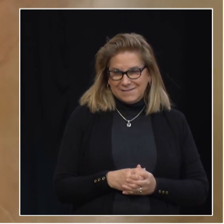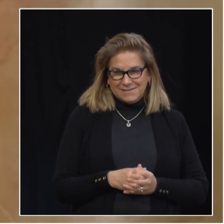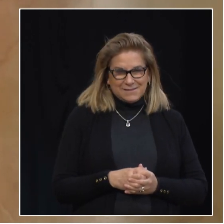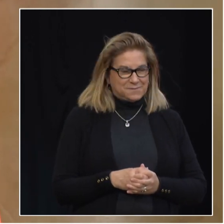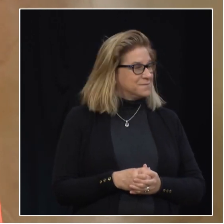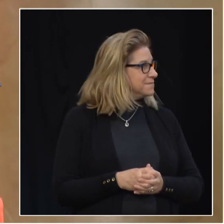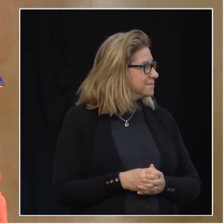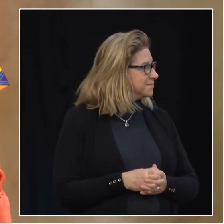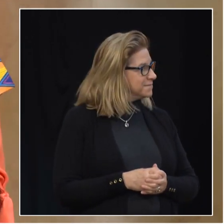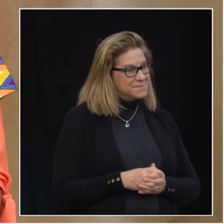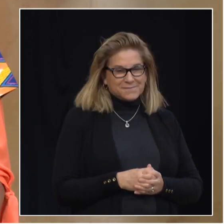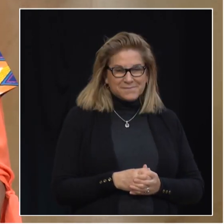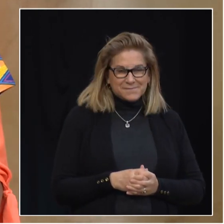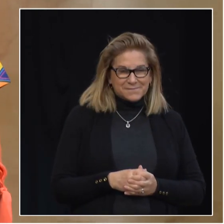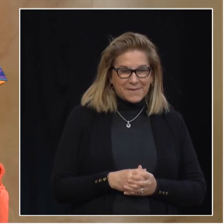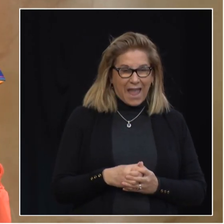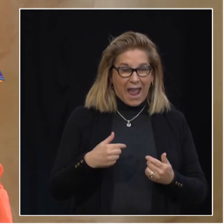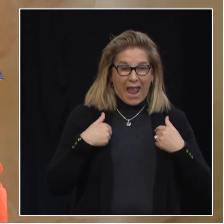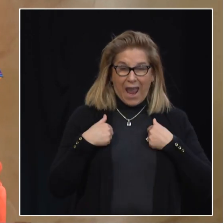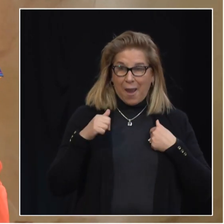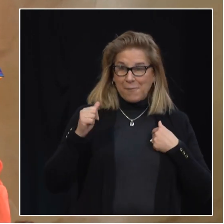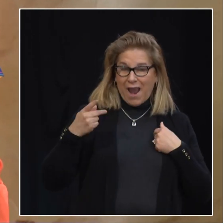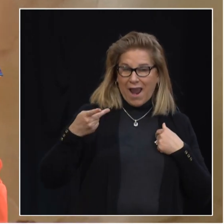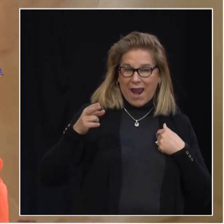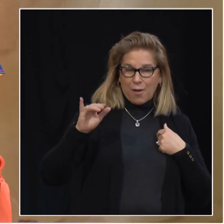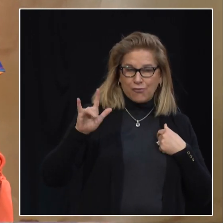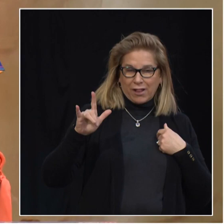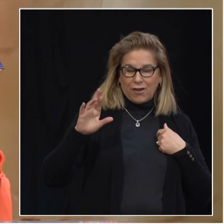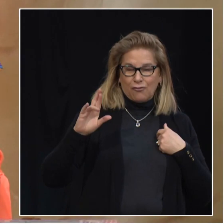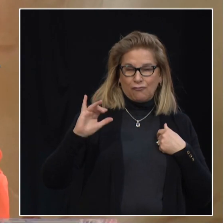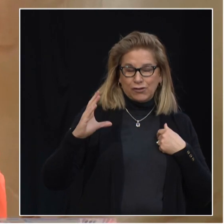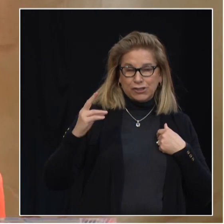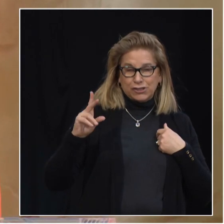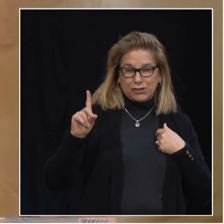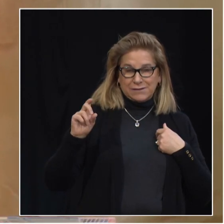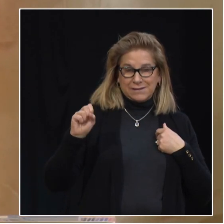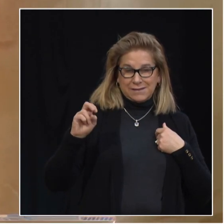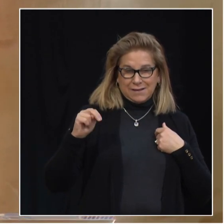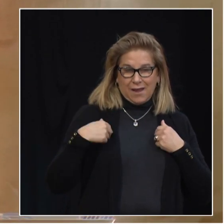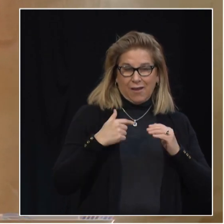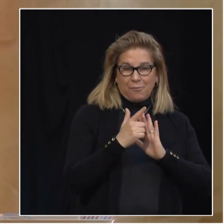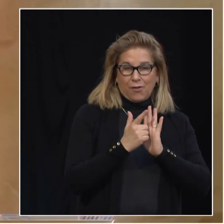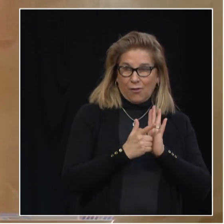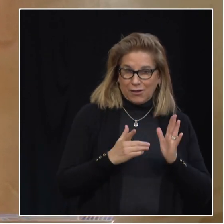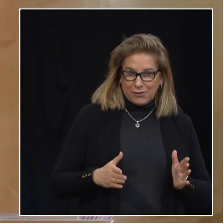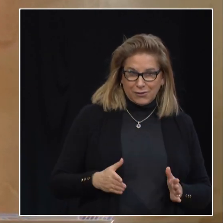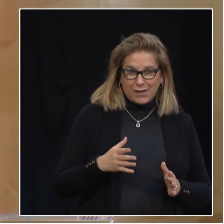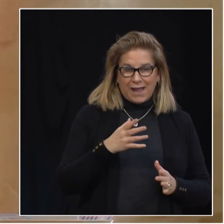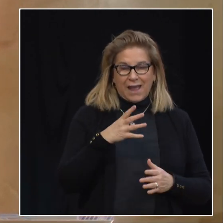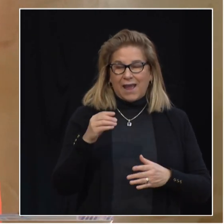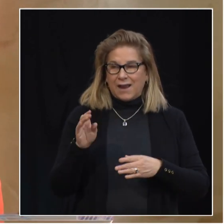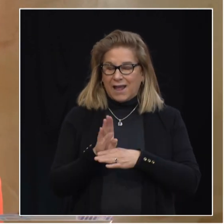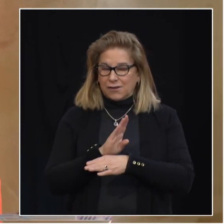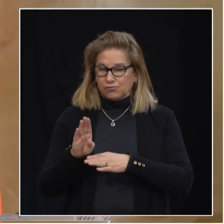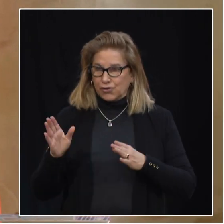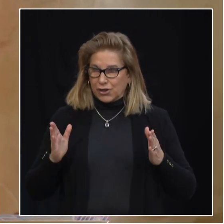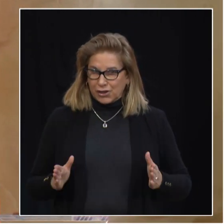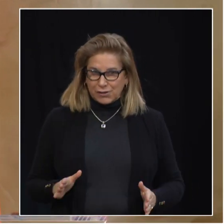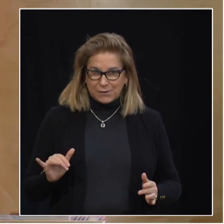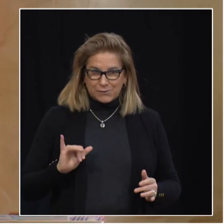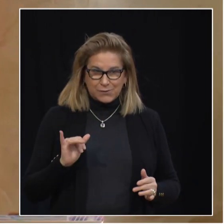I am April Richardson, an attorney, an entrepreneur, a mother,